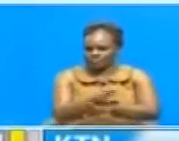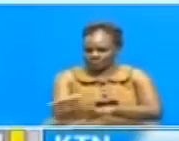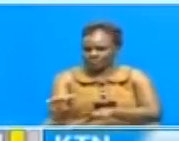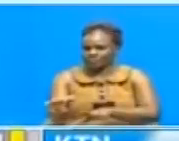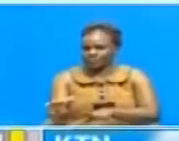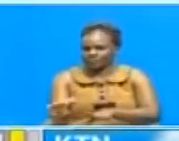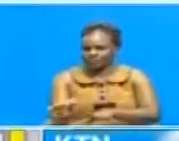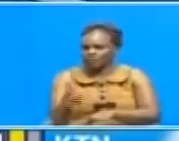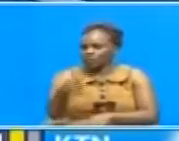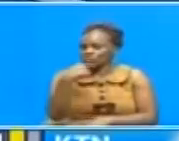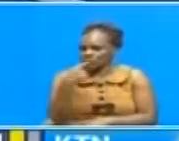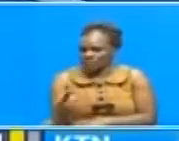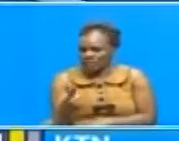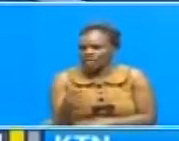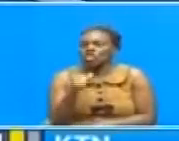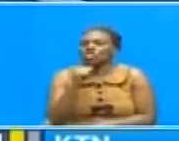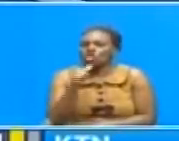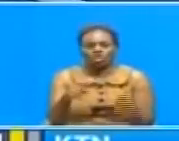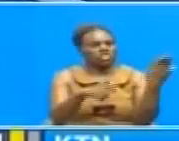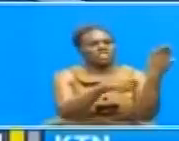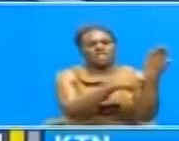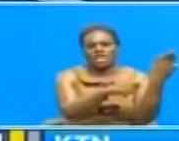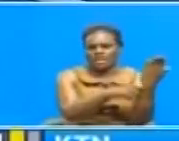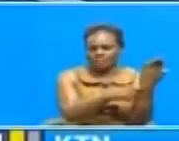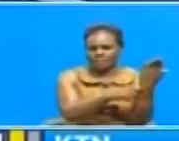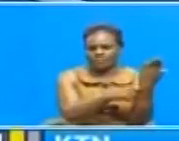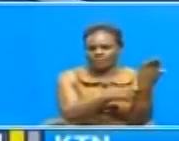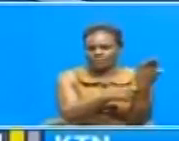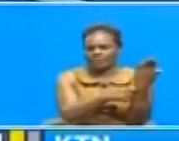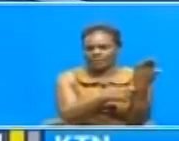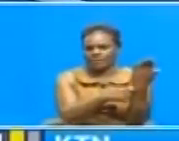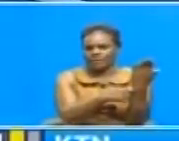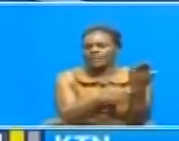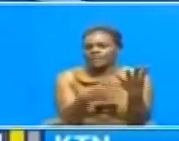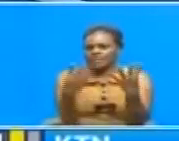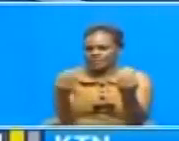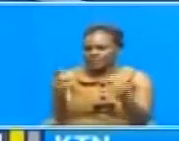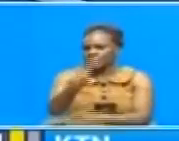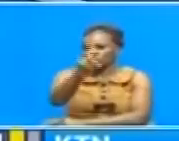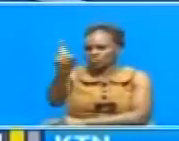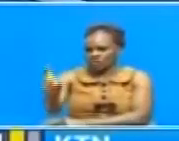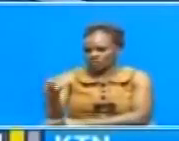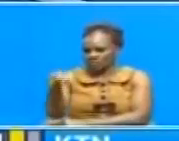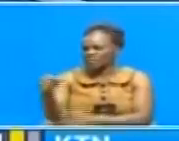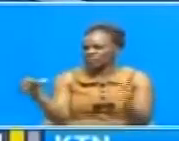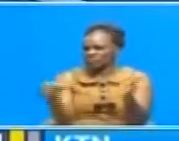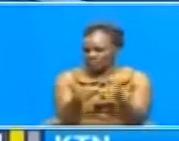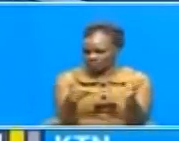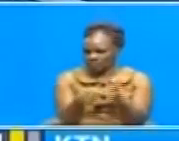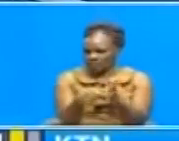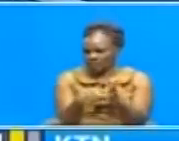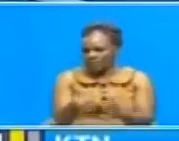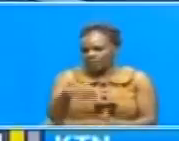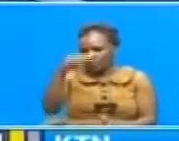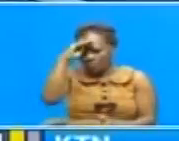out. You did mention that it's not about the brand, but as we sum up, just a very simple question. Is this problem about